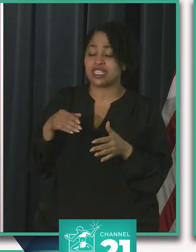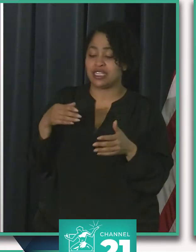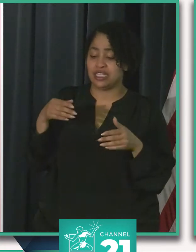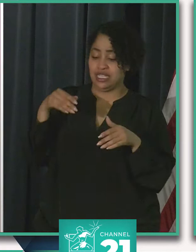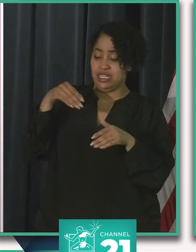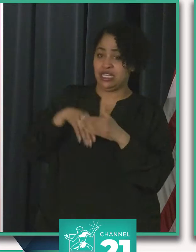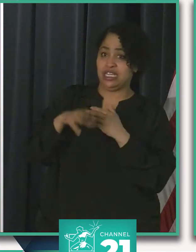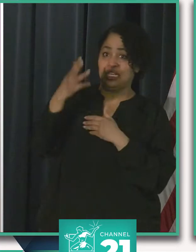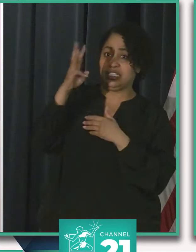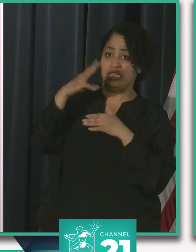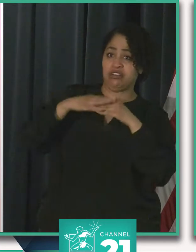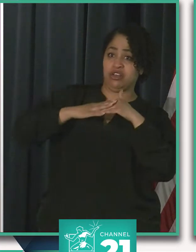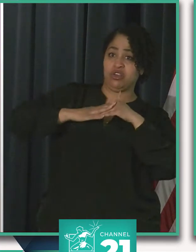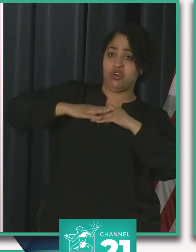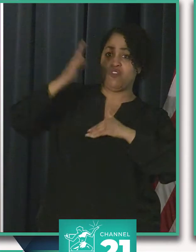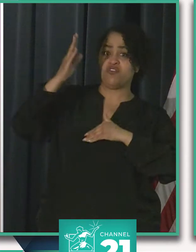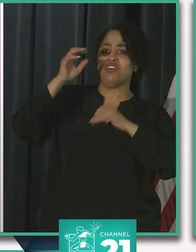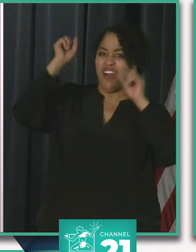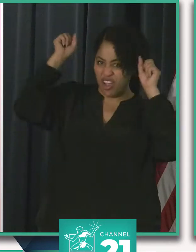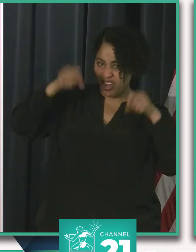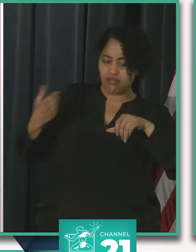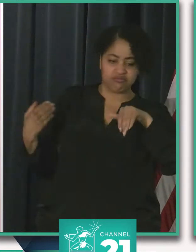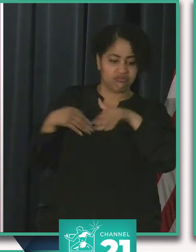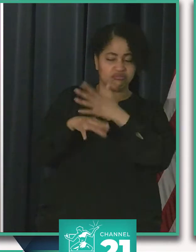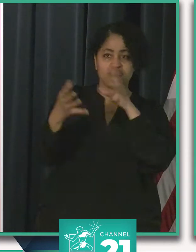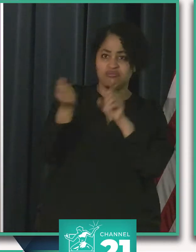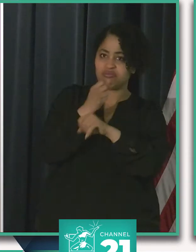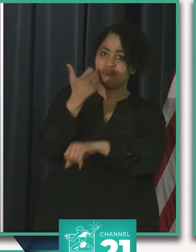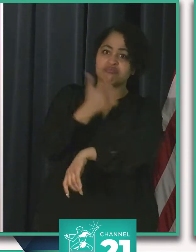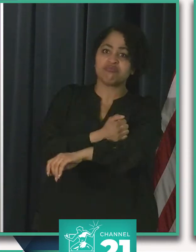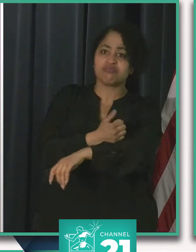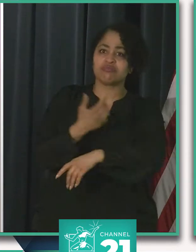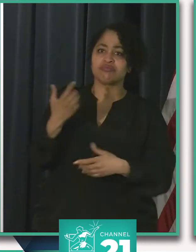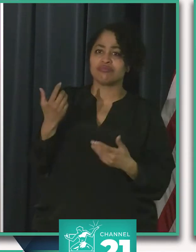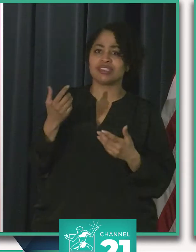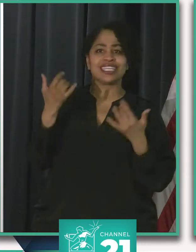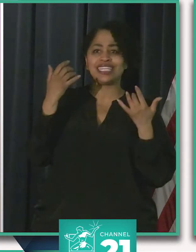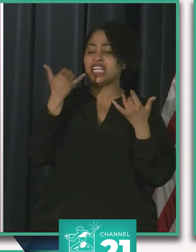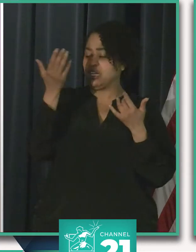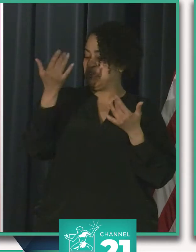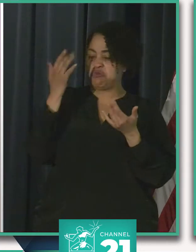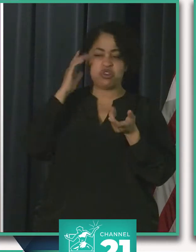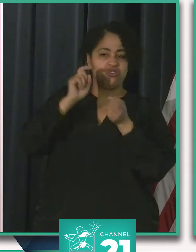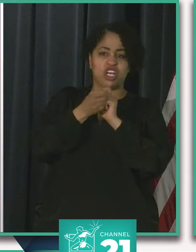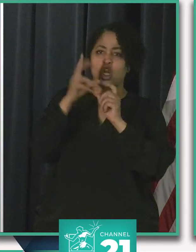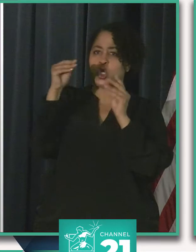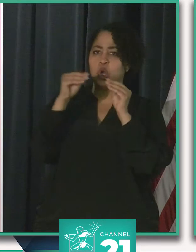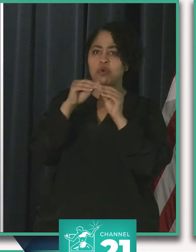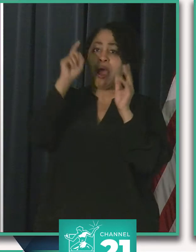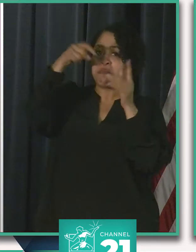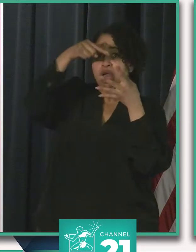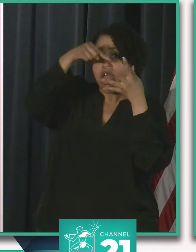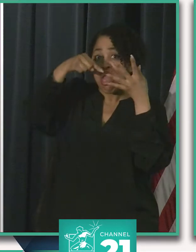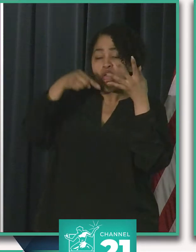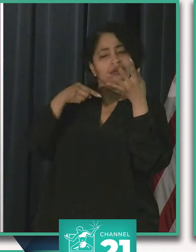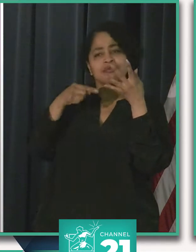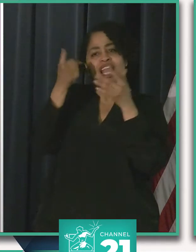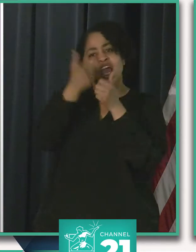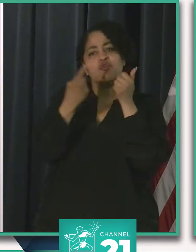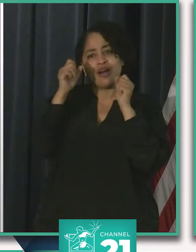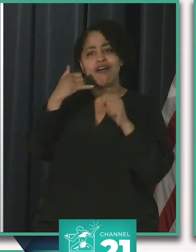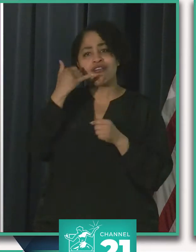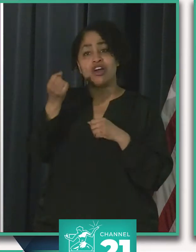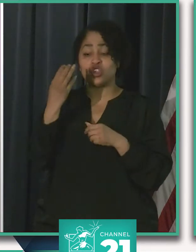Michigan 16 and over is eligible for vaccines. So we won't be talking about these categories anymore. Everybody can call. But for the next couple